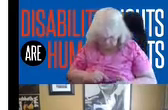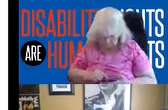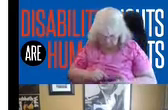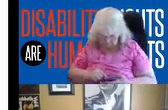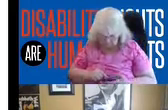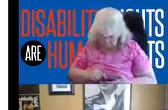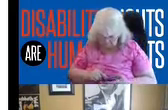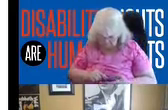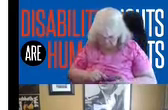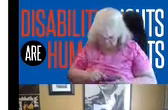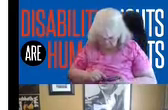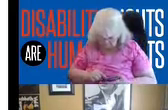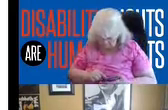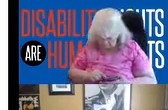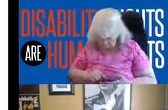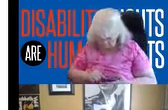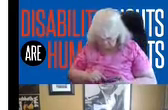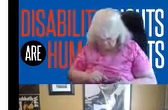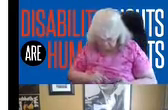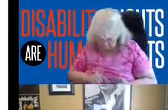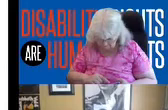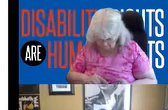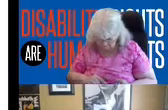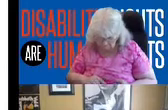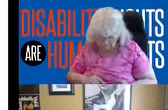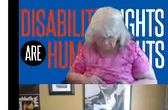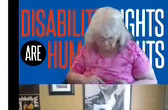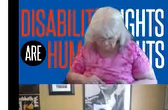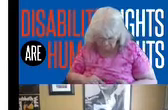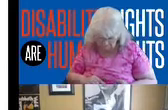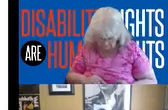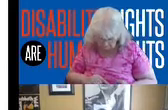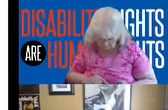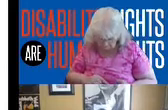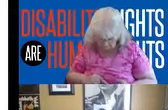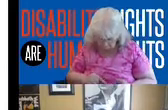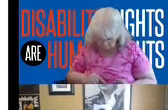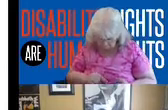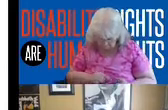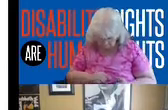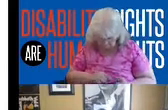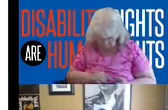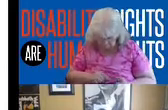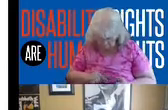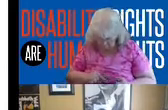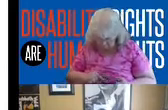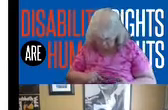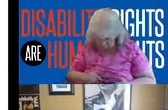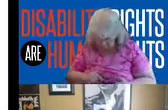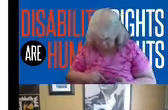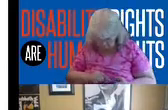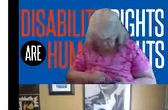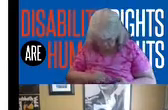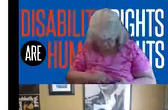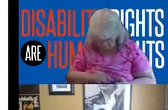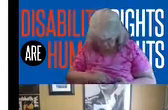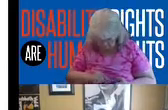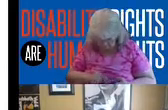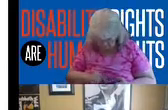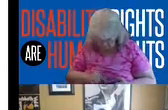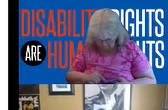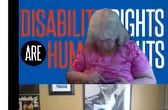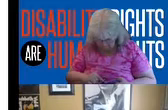it is. So what I did is I recorded a brief video that I'm going to share in a minute that kind of runs through some of the more